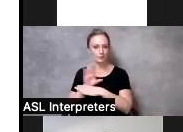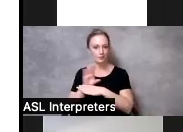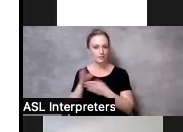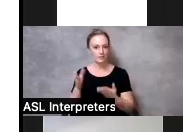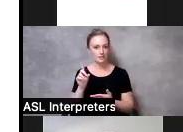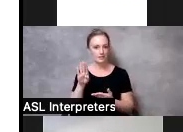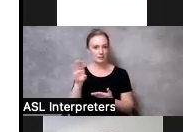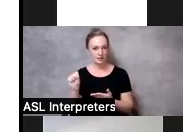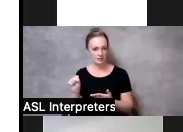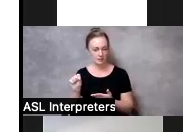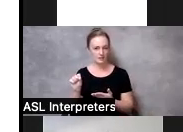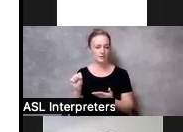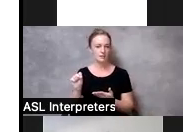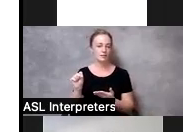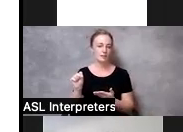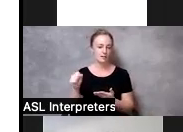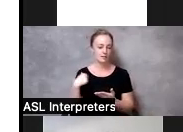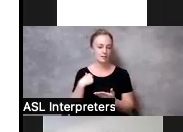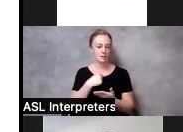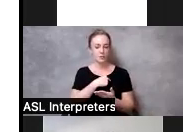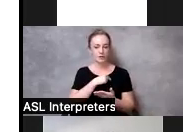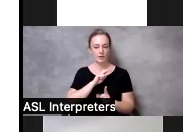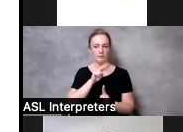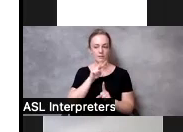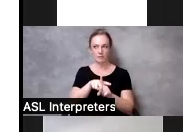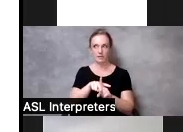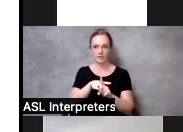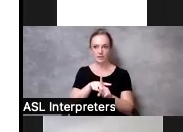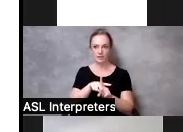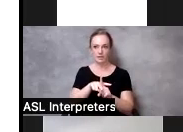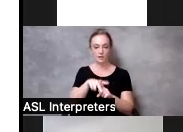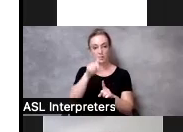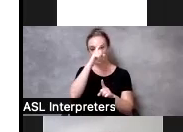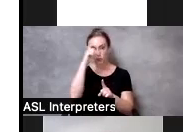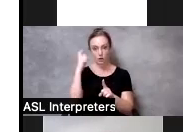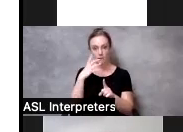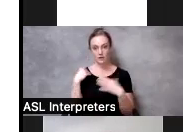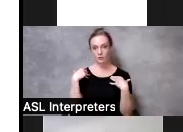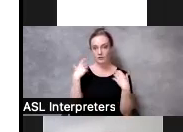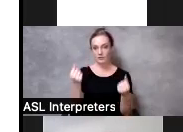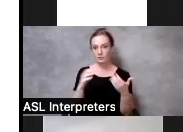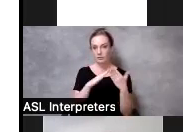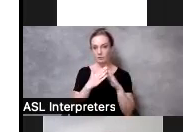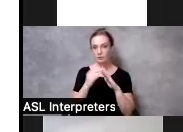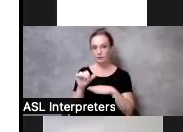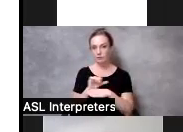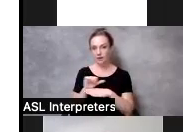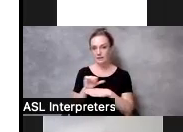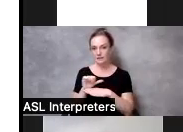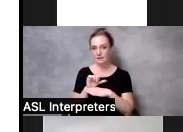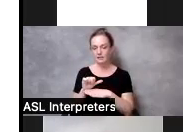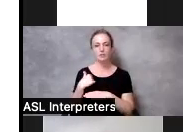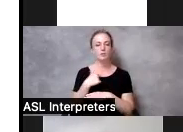DCBS. We implemented a trauma and resilience community of practice, so